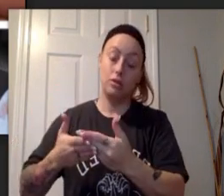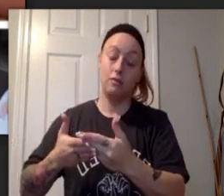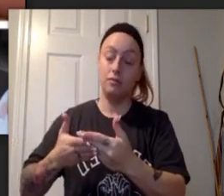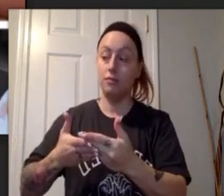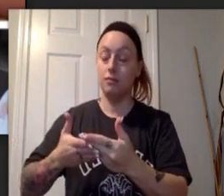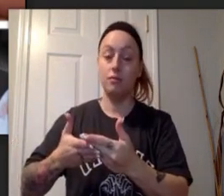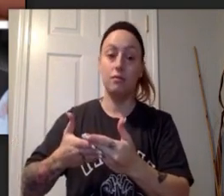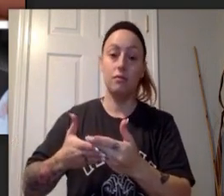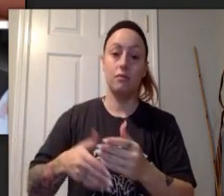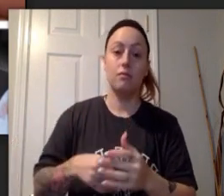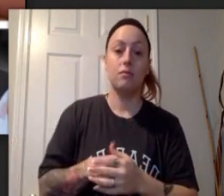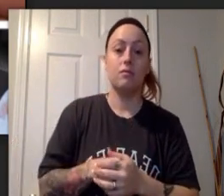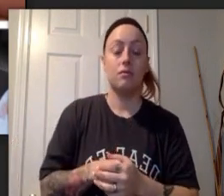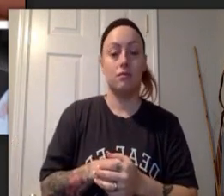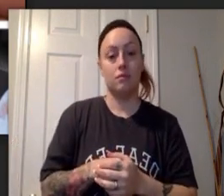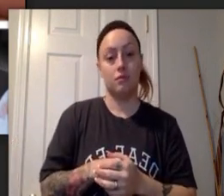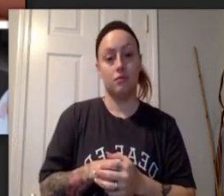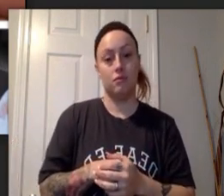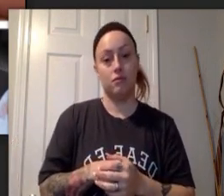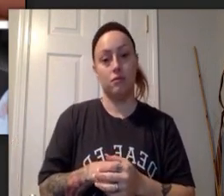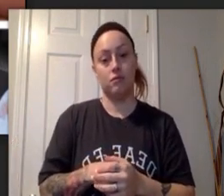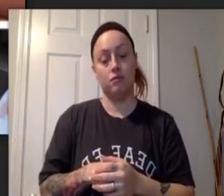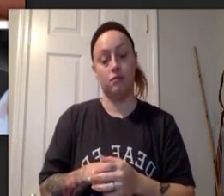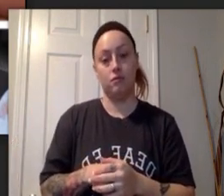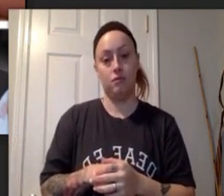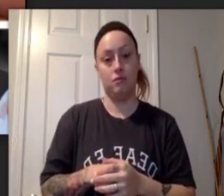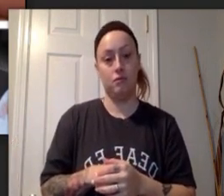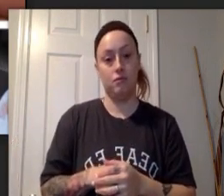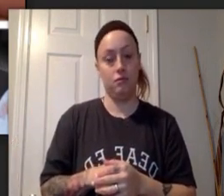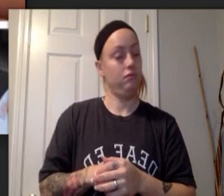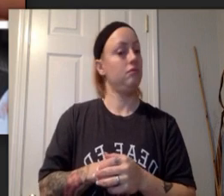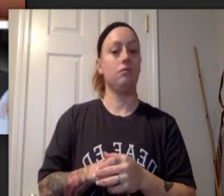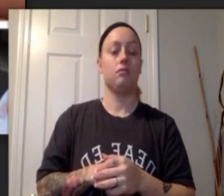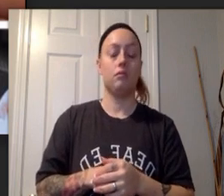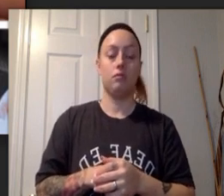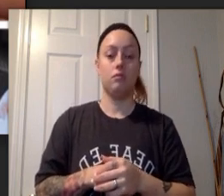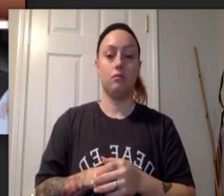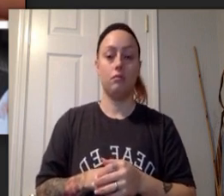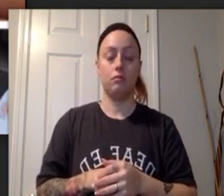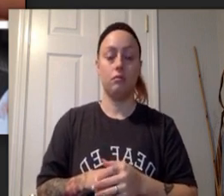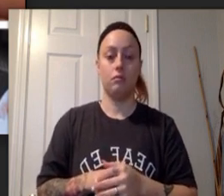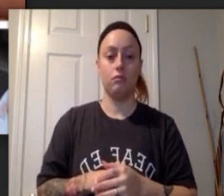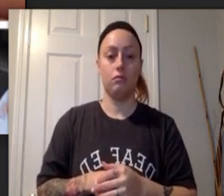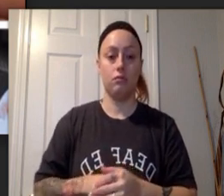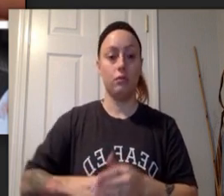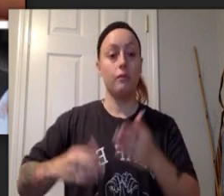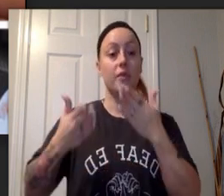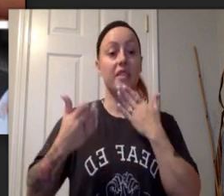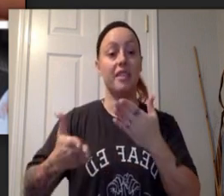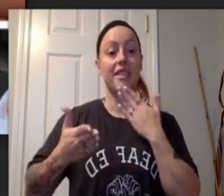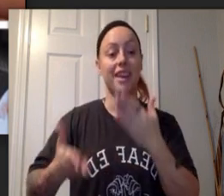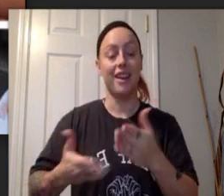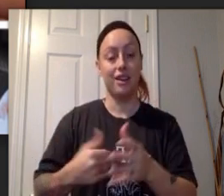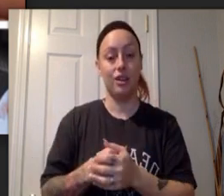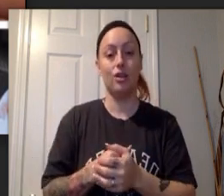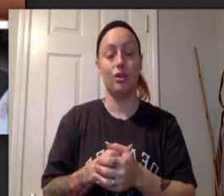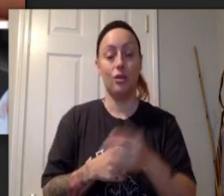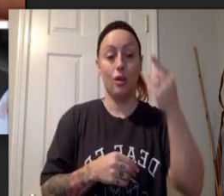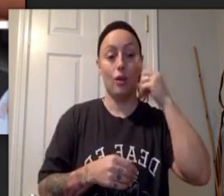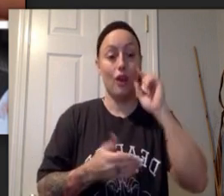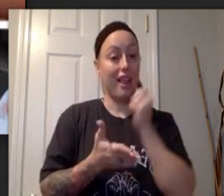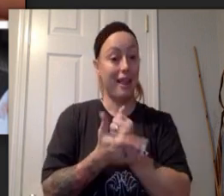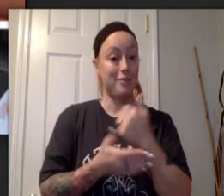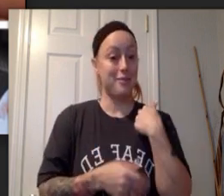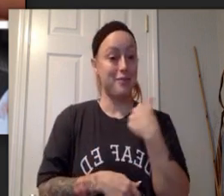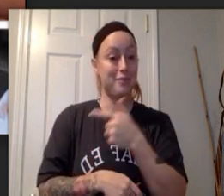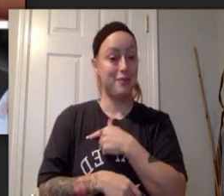the ingredients of this disaster recipe that we're all dealing with. Well, thank you so much, Corian, for helping me do